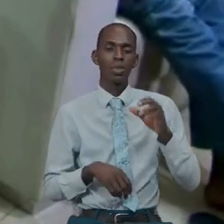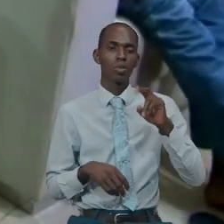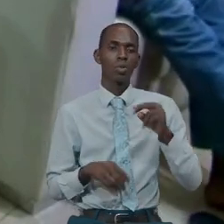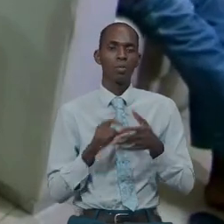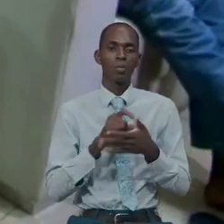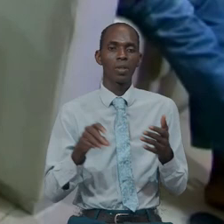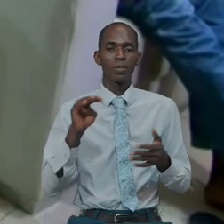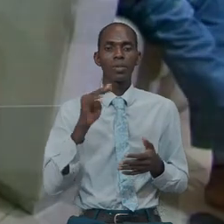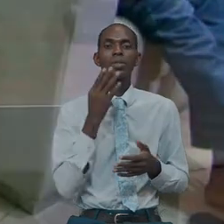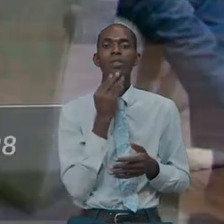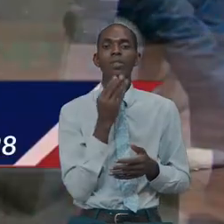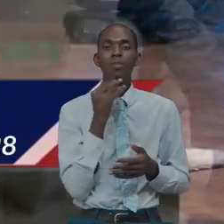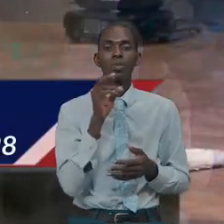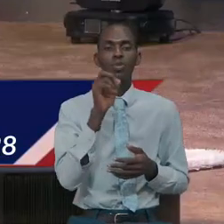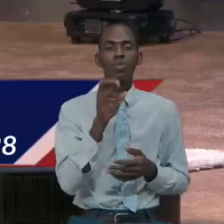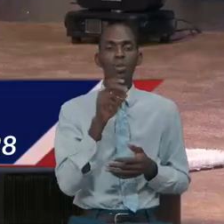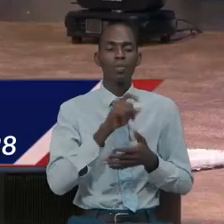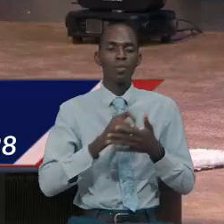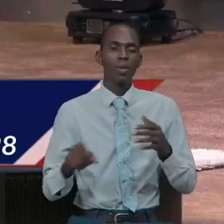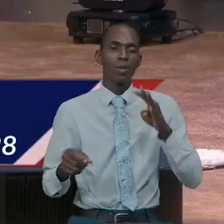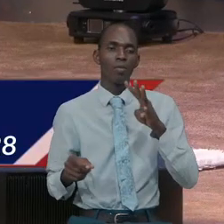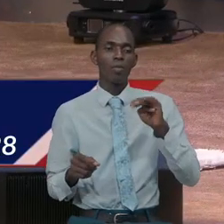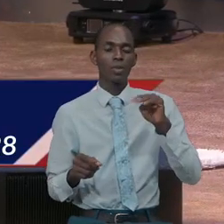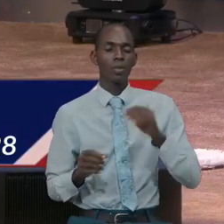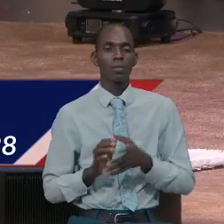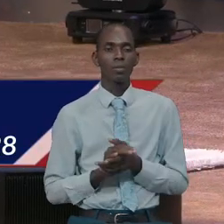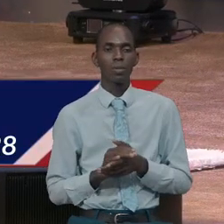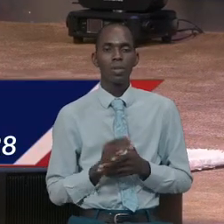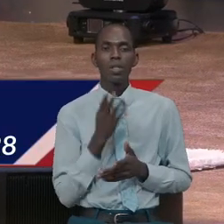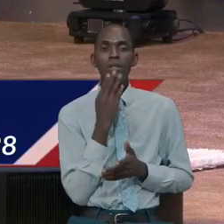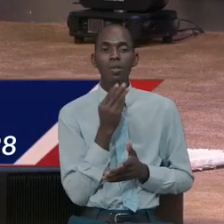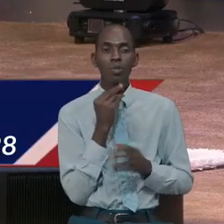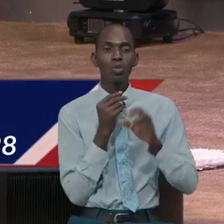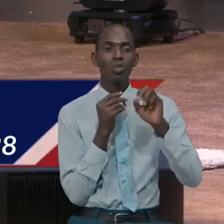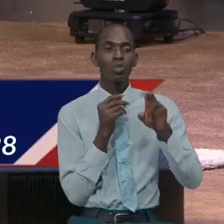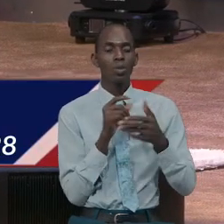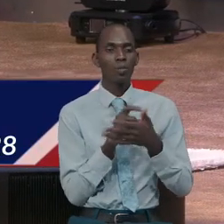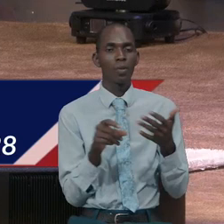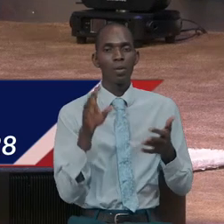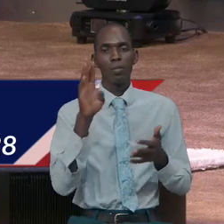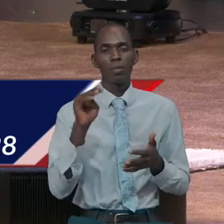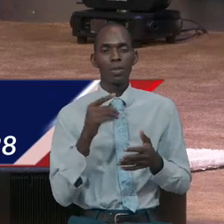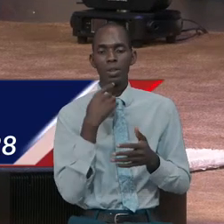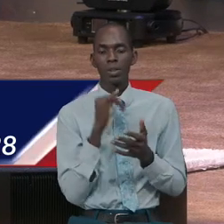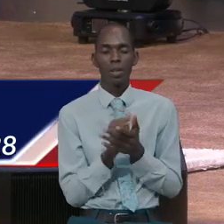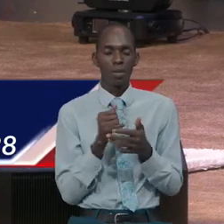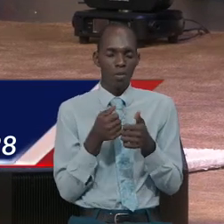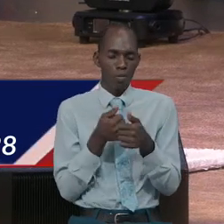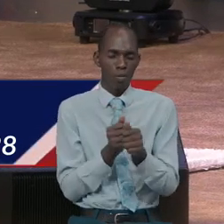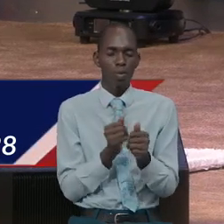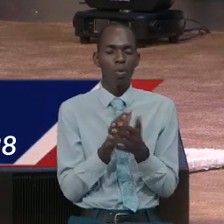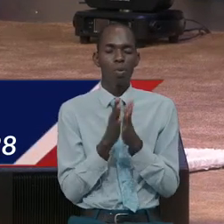verse 14 and verse 28. Hebrews chapter 12, verse 14, follow peace with